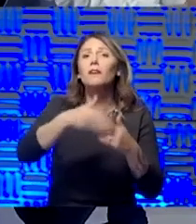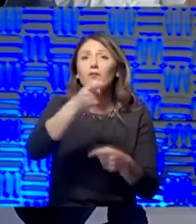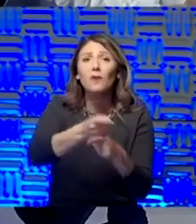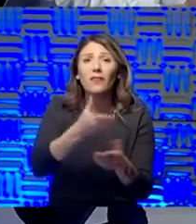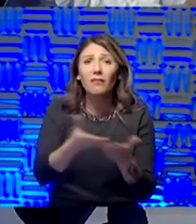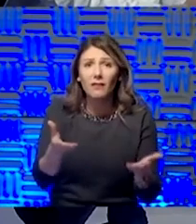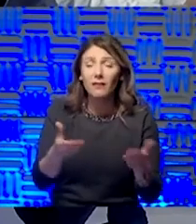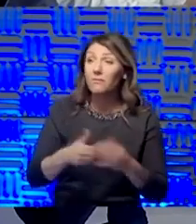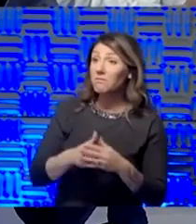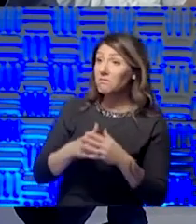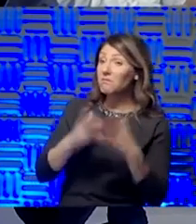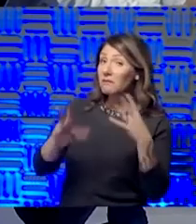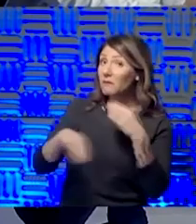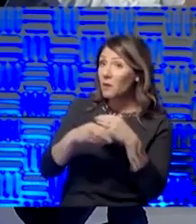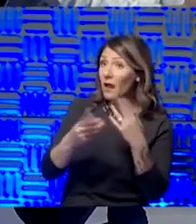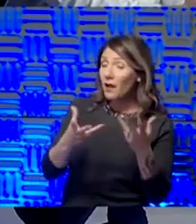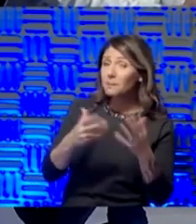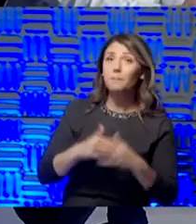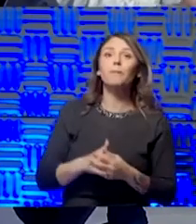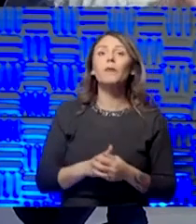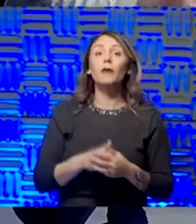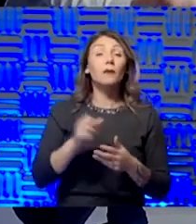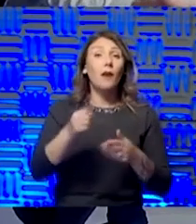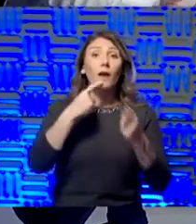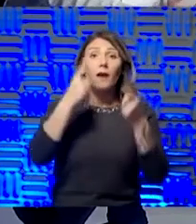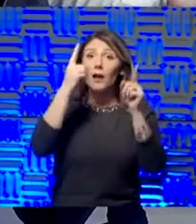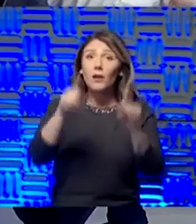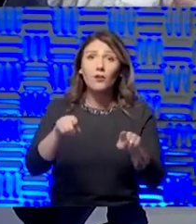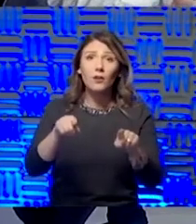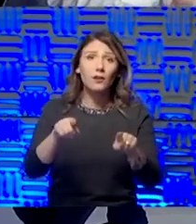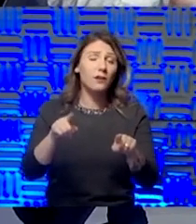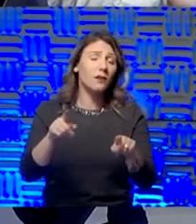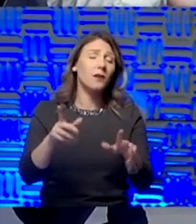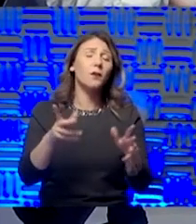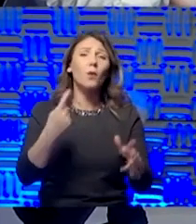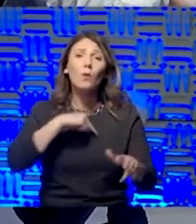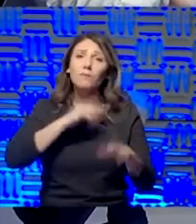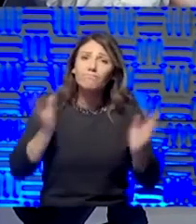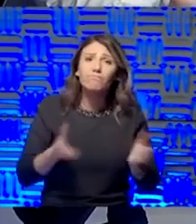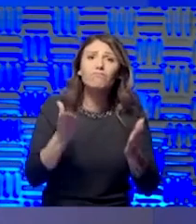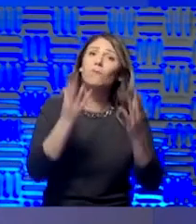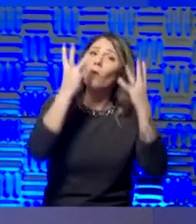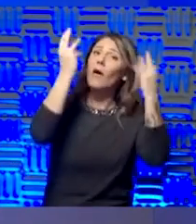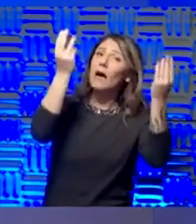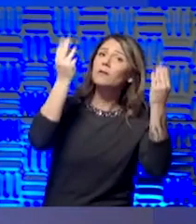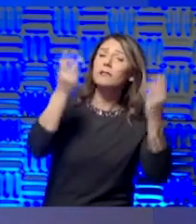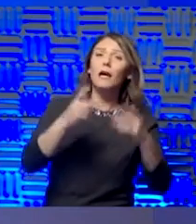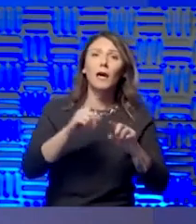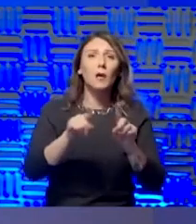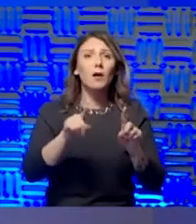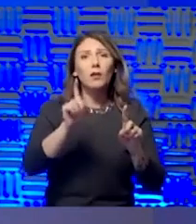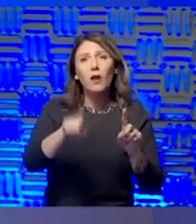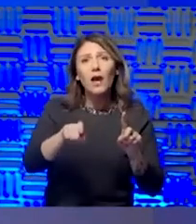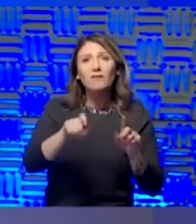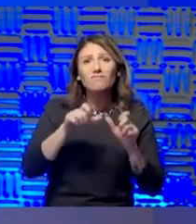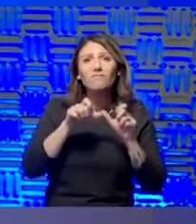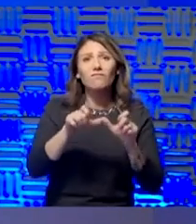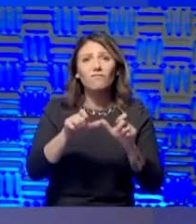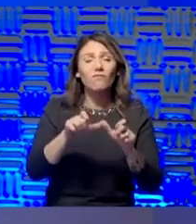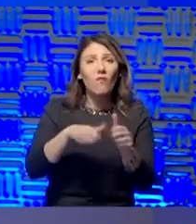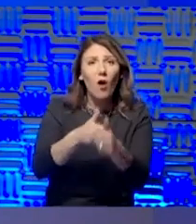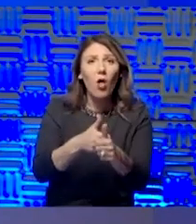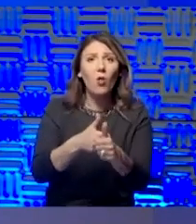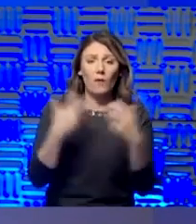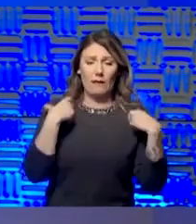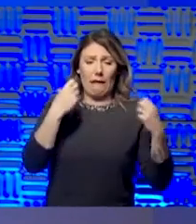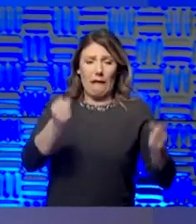Anything, Dana, to that? Okay. Yeah, I agree. You know, we have touted being outside. We encourage you to be outside, but you have to do it in a healthy manner, a